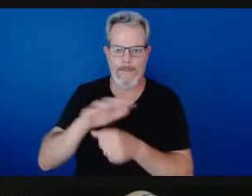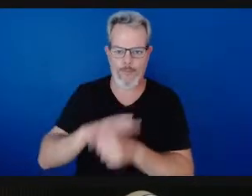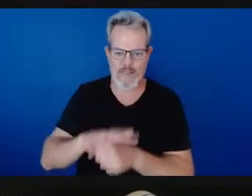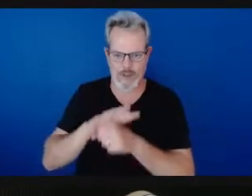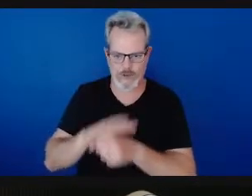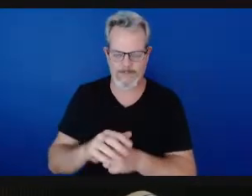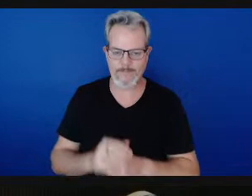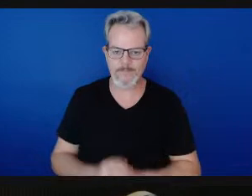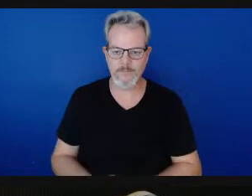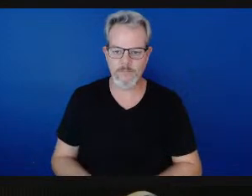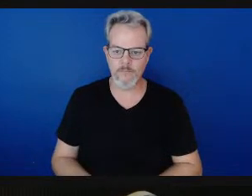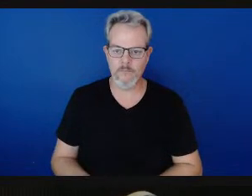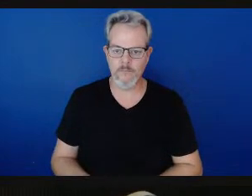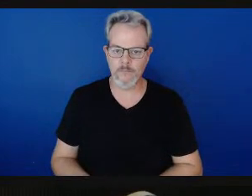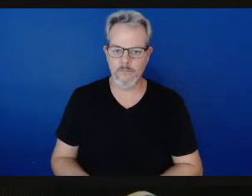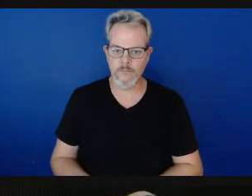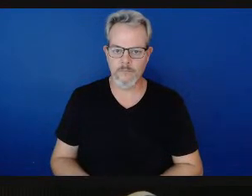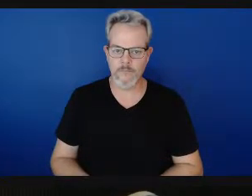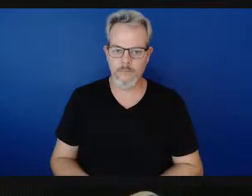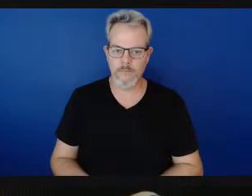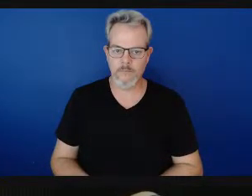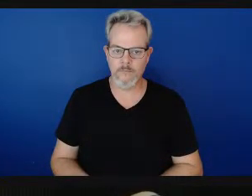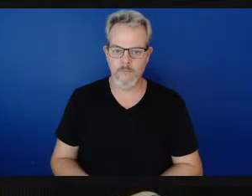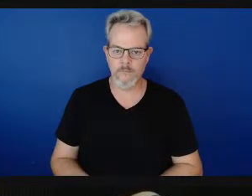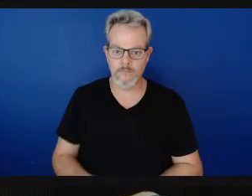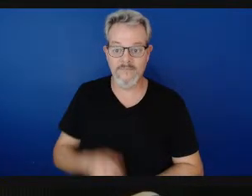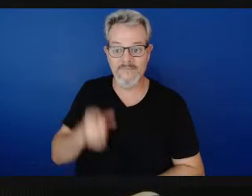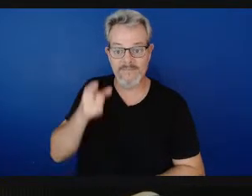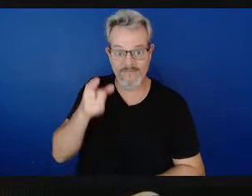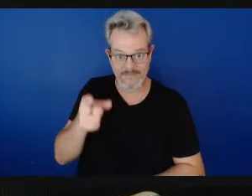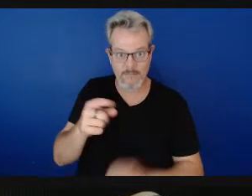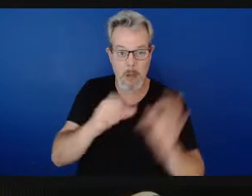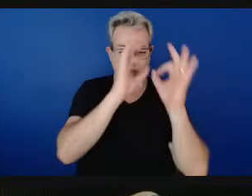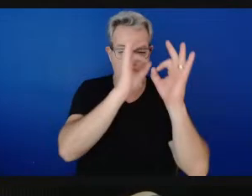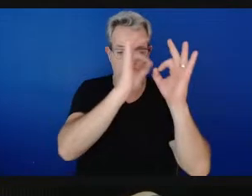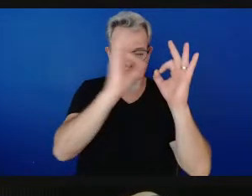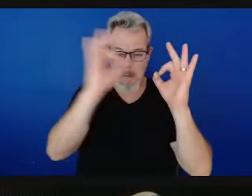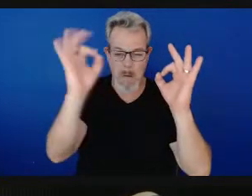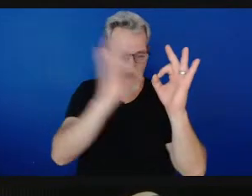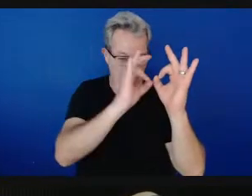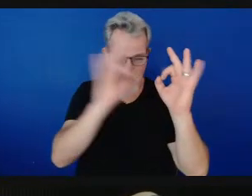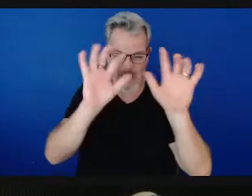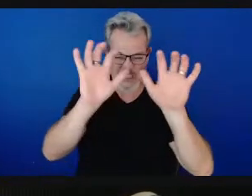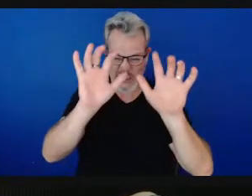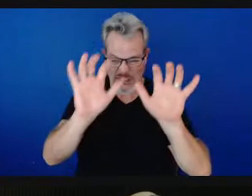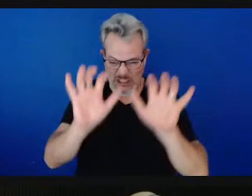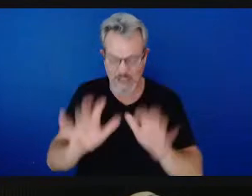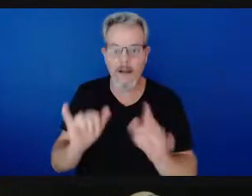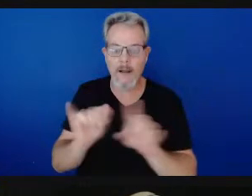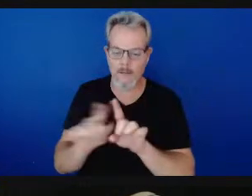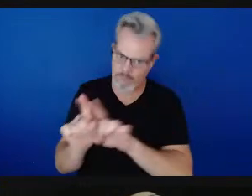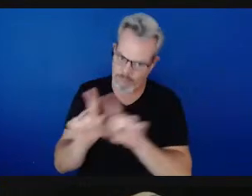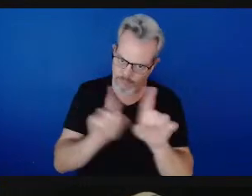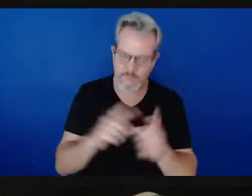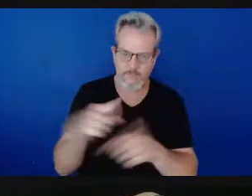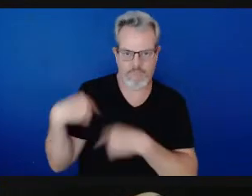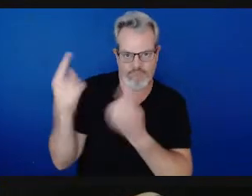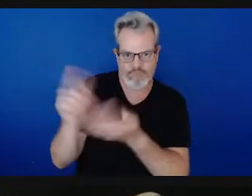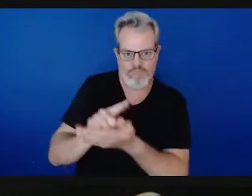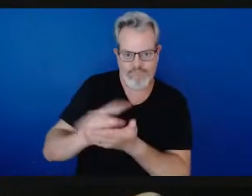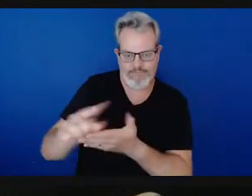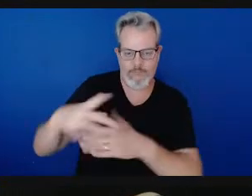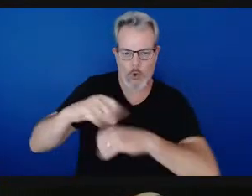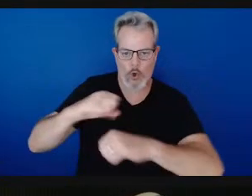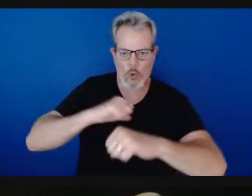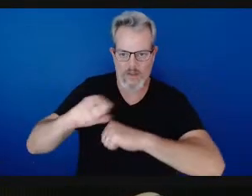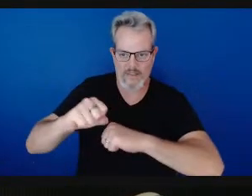can see that similar pattern here. And this is earthquakes also for the last week, but now we're plotting depth against this last week. So these shallow